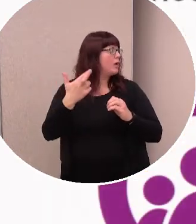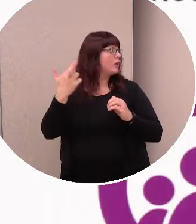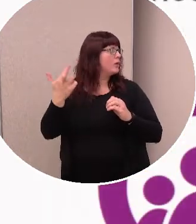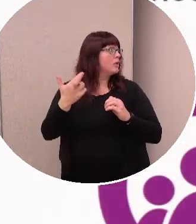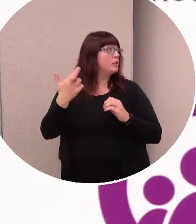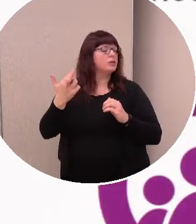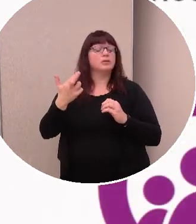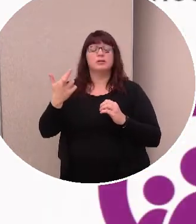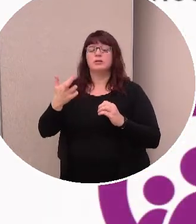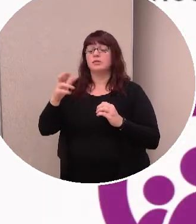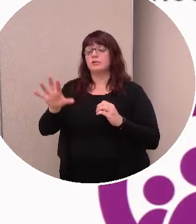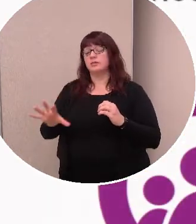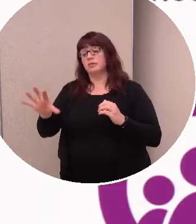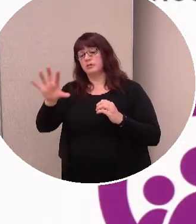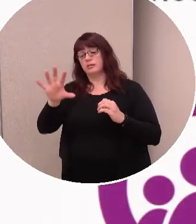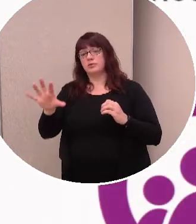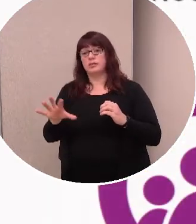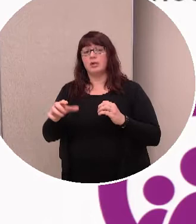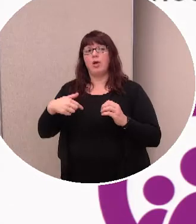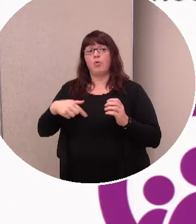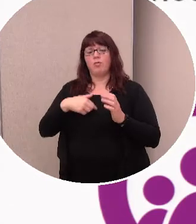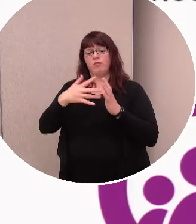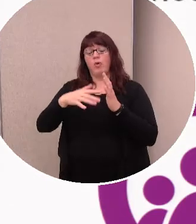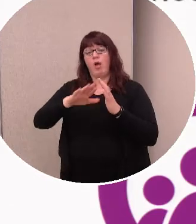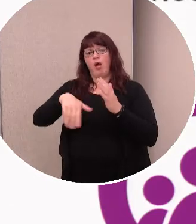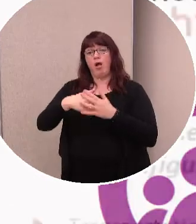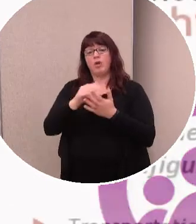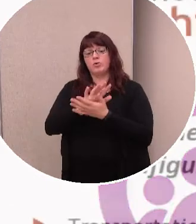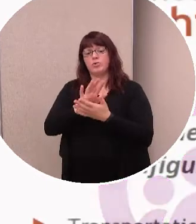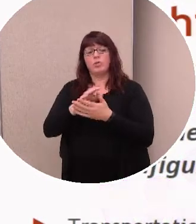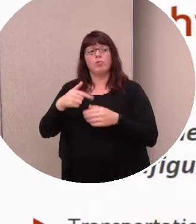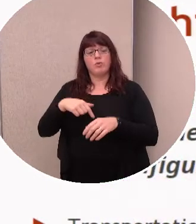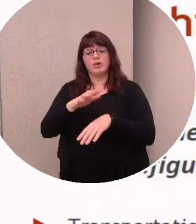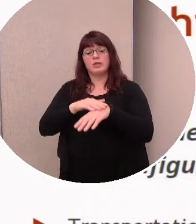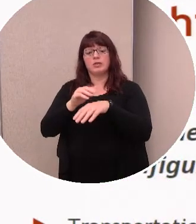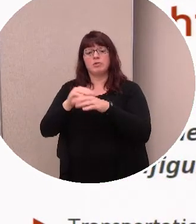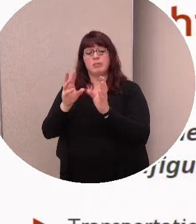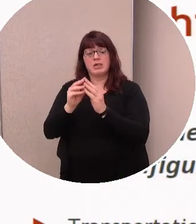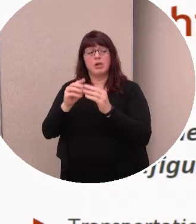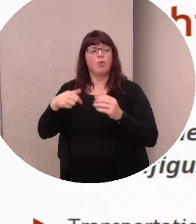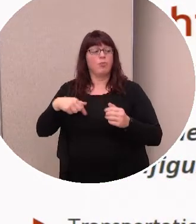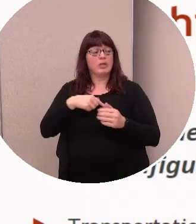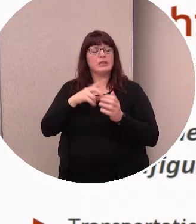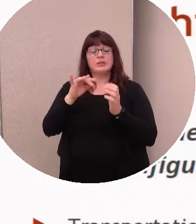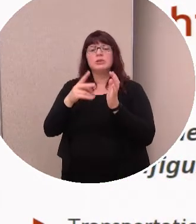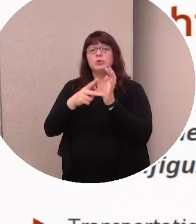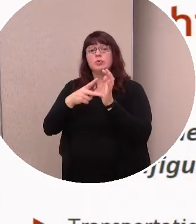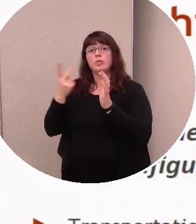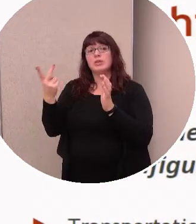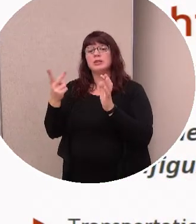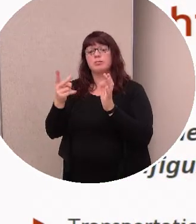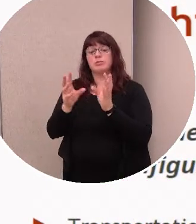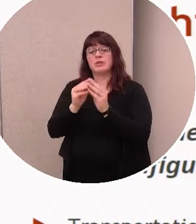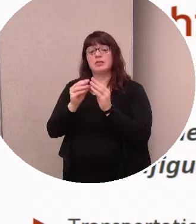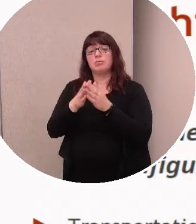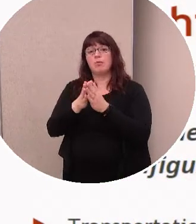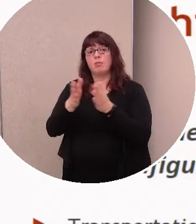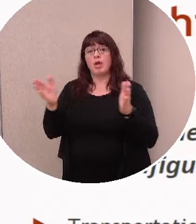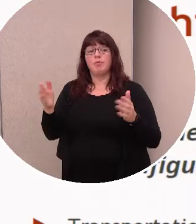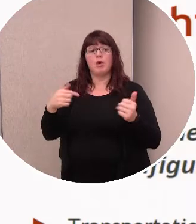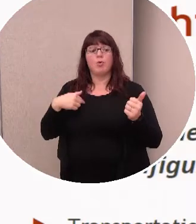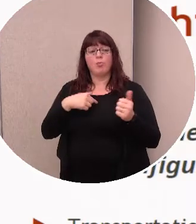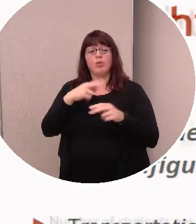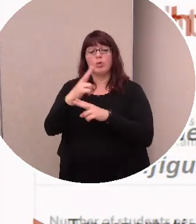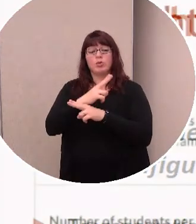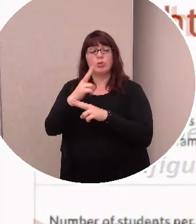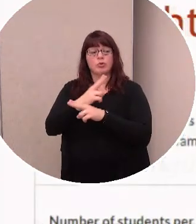As a part of all school reviews, we do public consultation. We did 2 rounds of public consultation using Thought